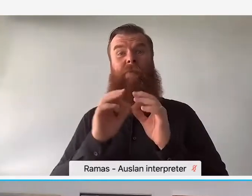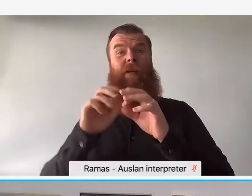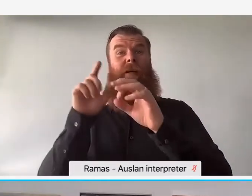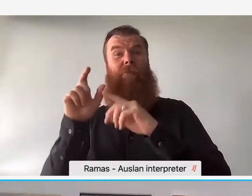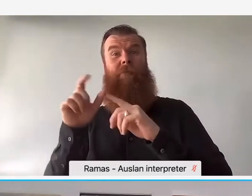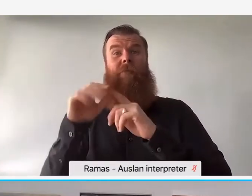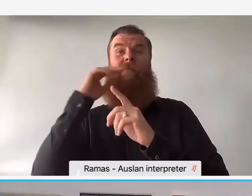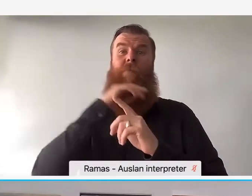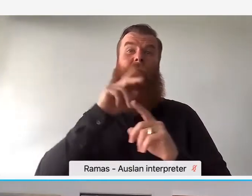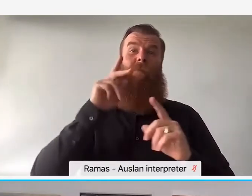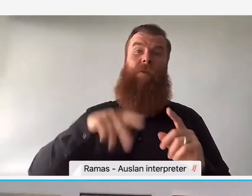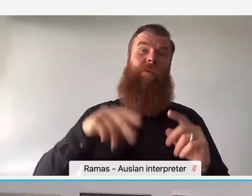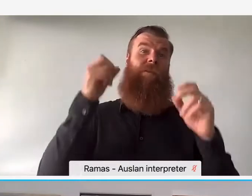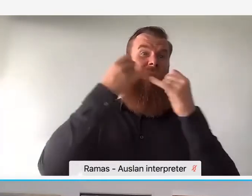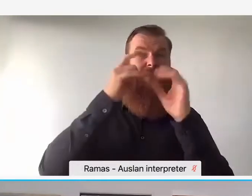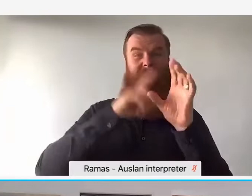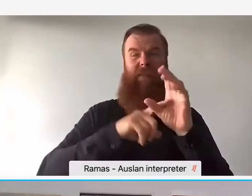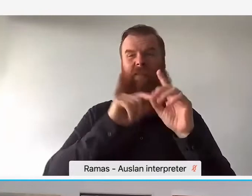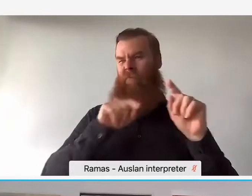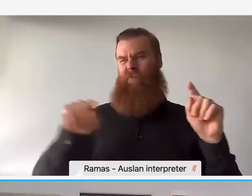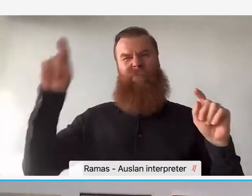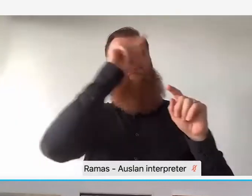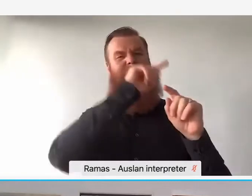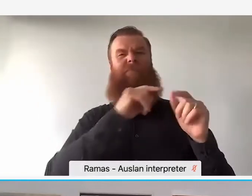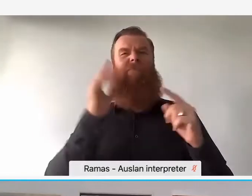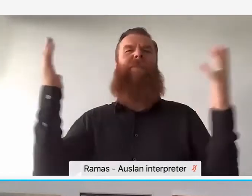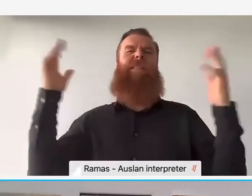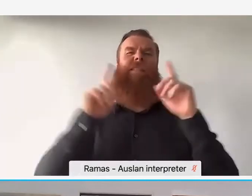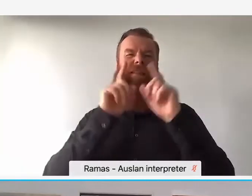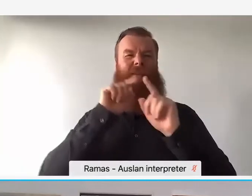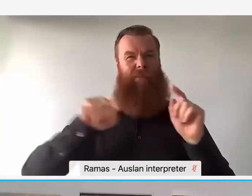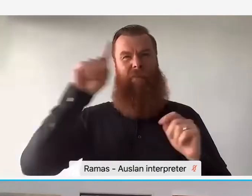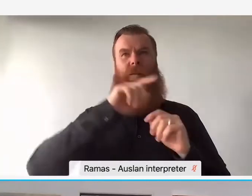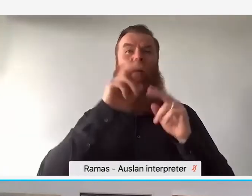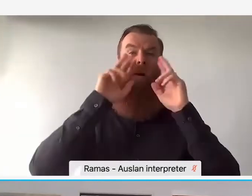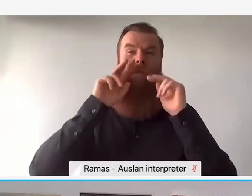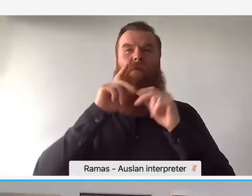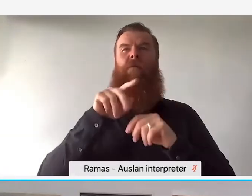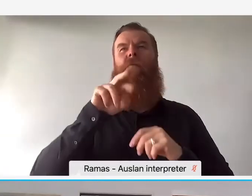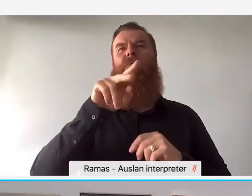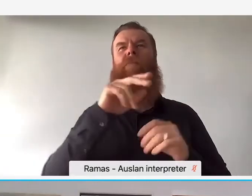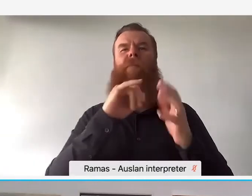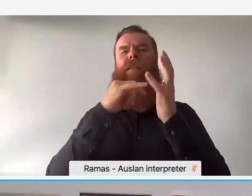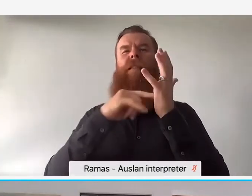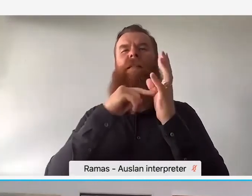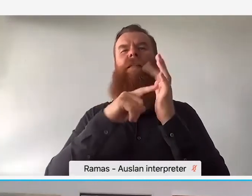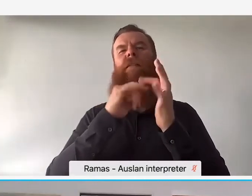Sydney. And some of those bureaus look after a couple of states, like, for example, we are responsible for Victoria and